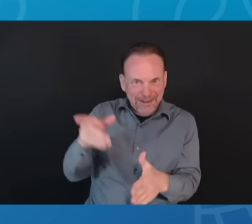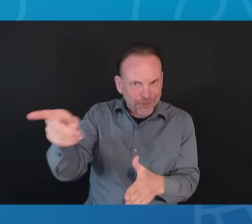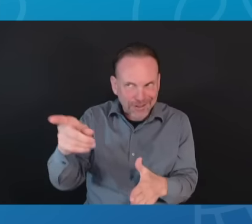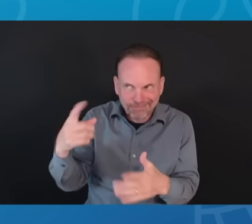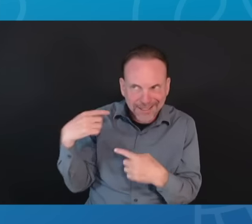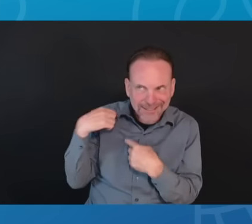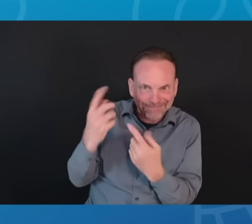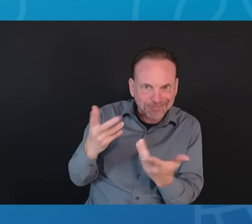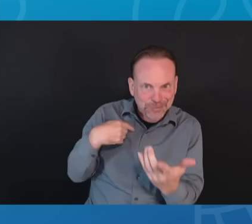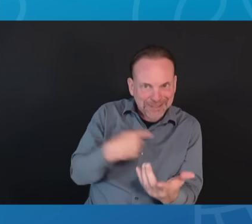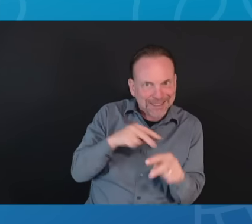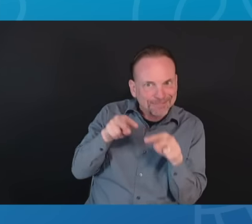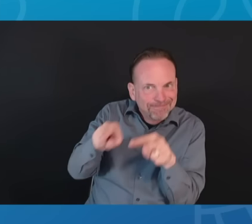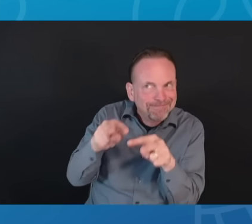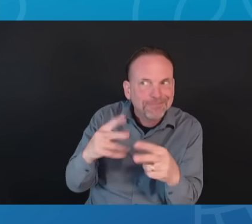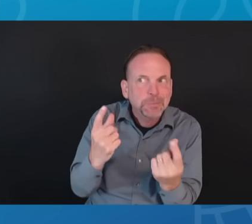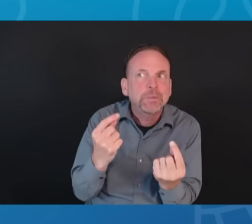or are they just refusing?